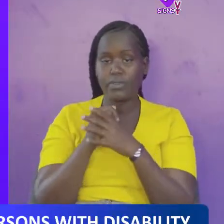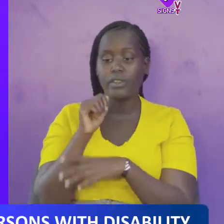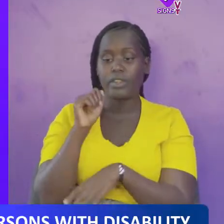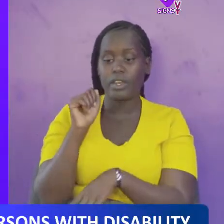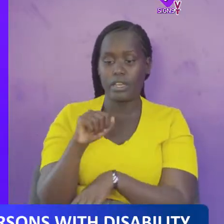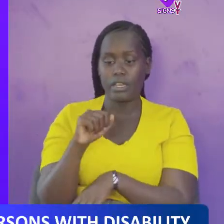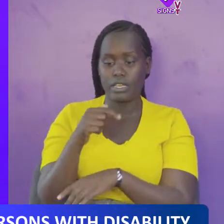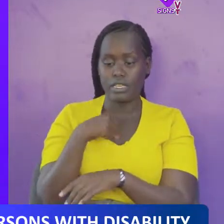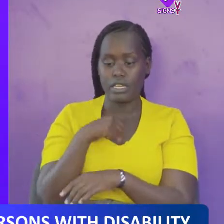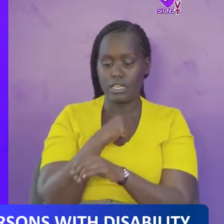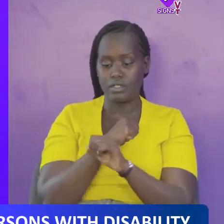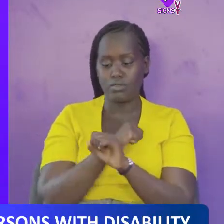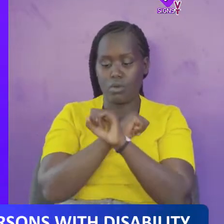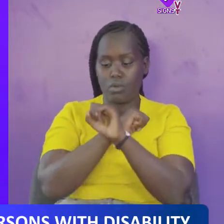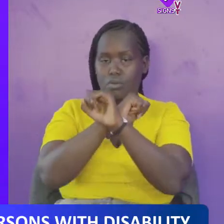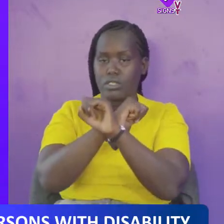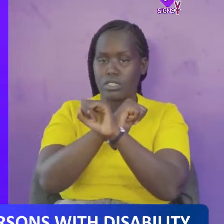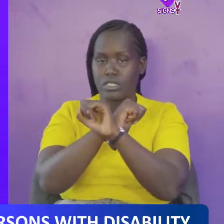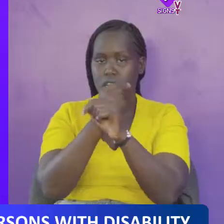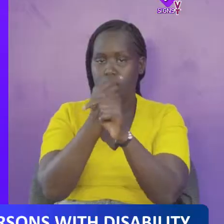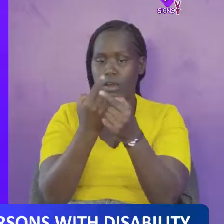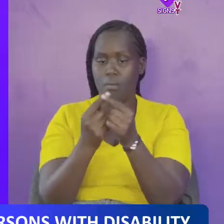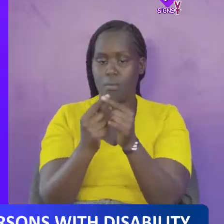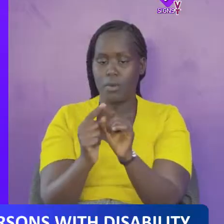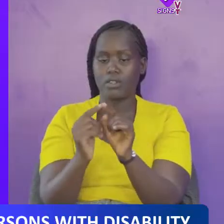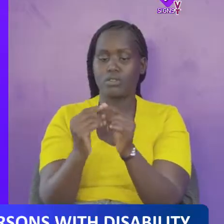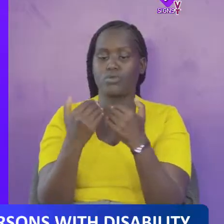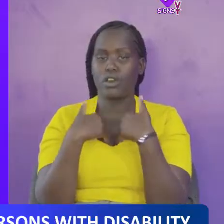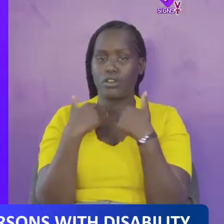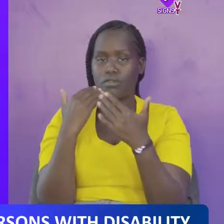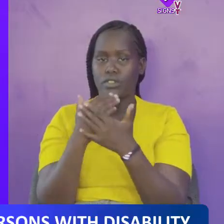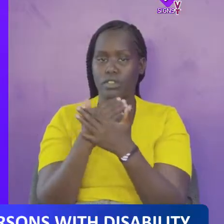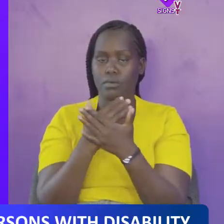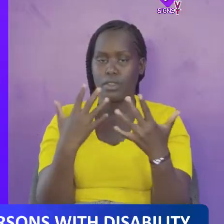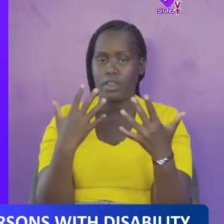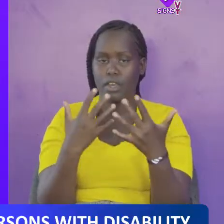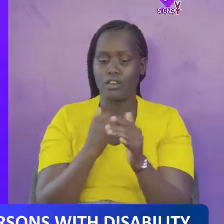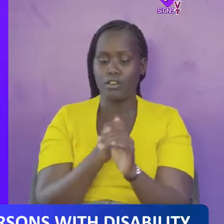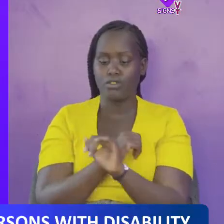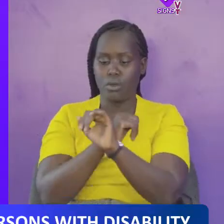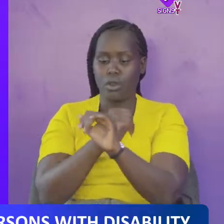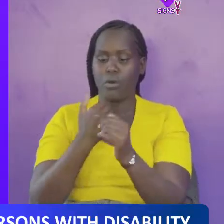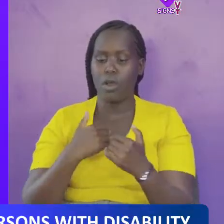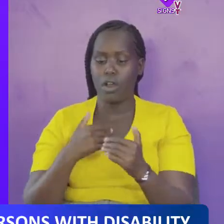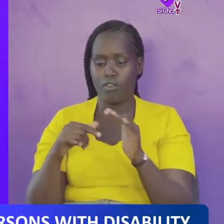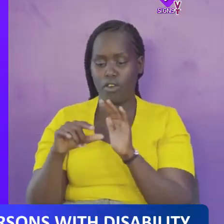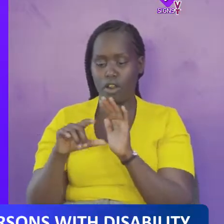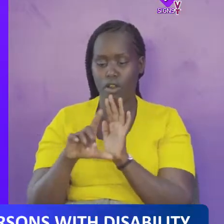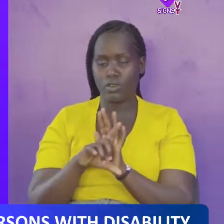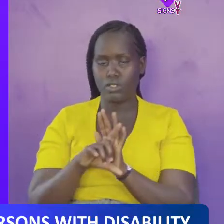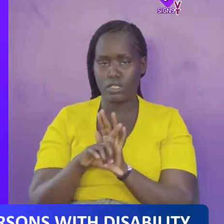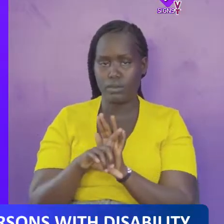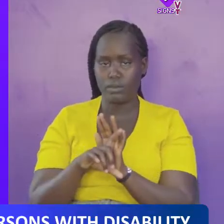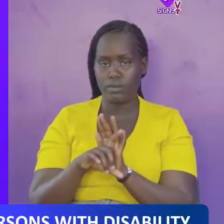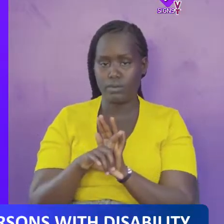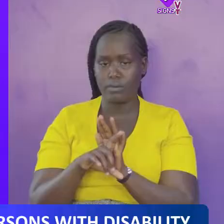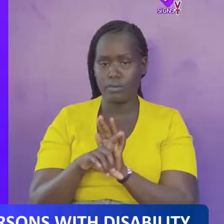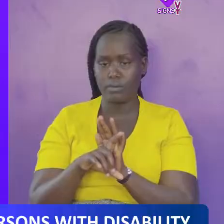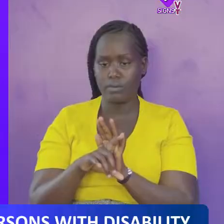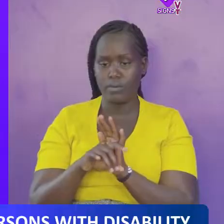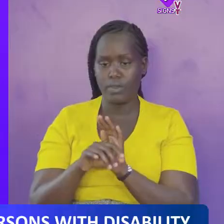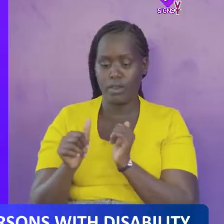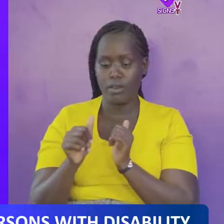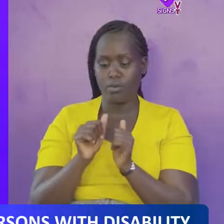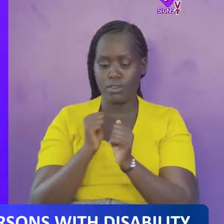are protected. Yes. And we have something to protect us. We have laws that protect